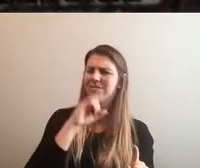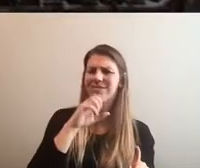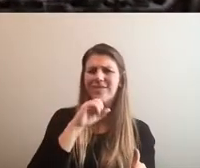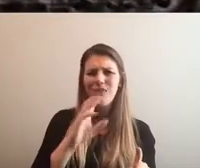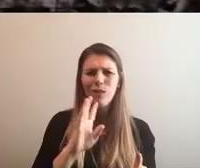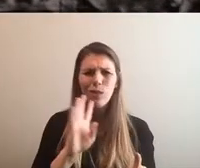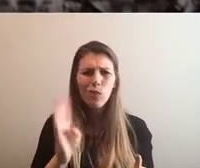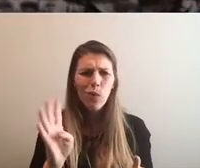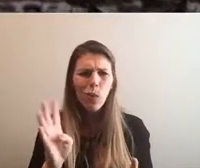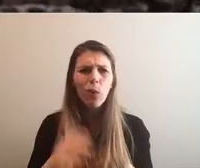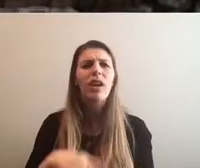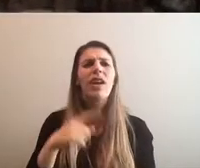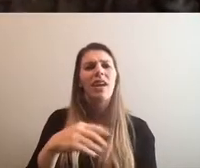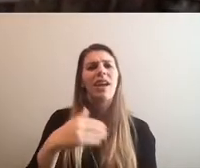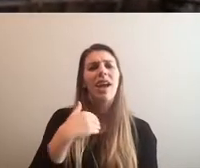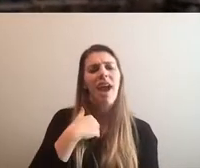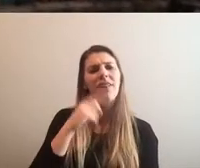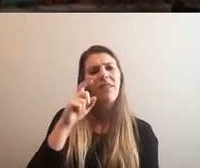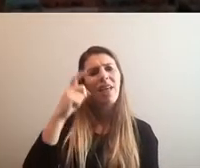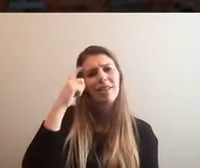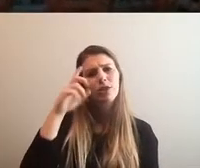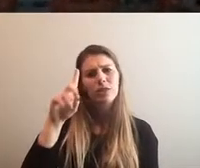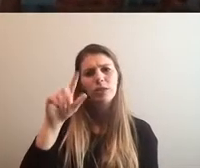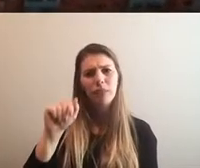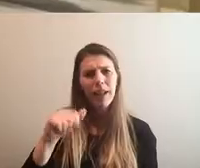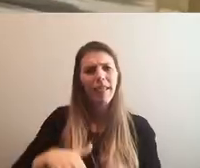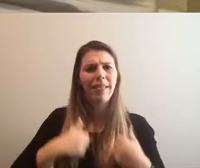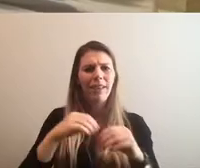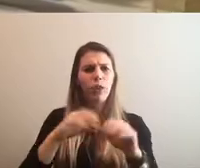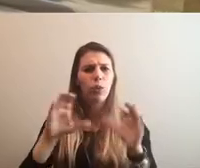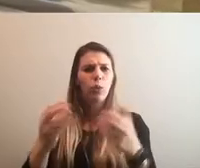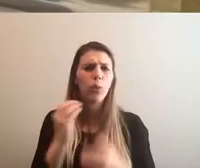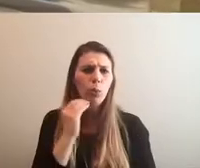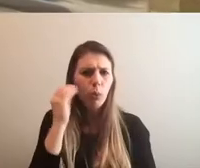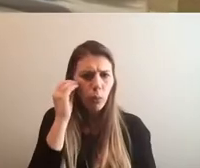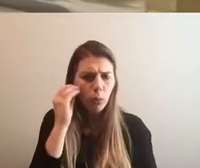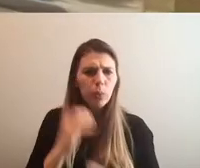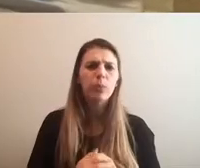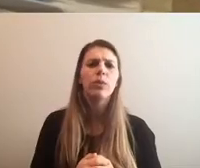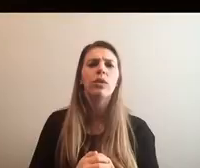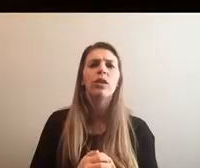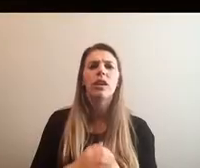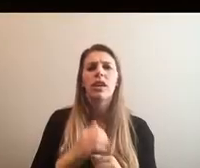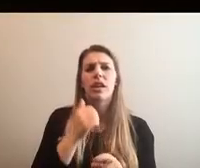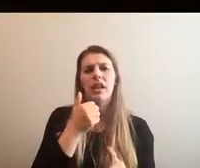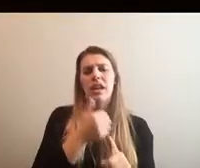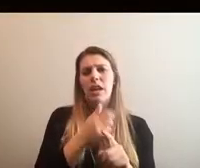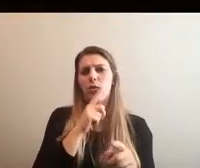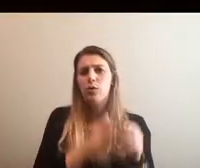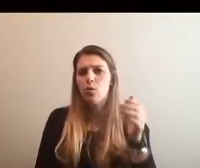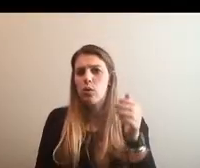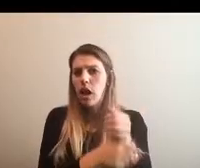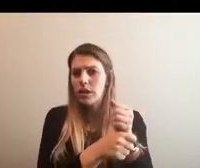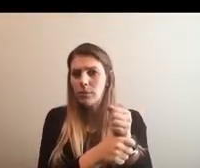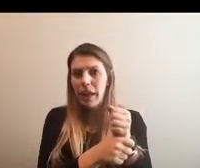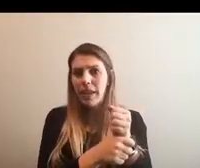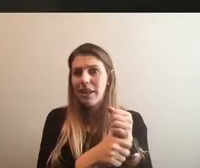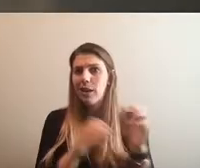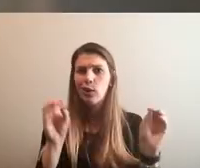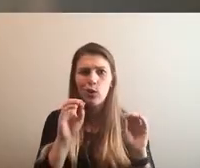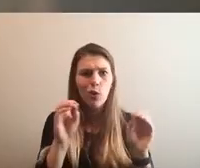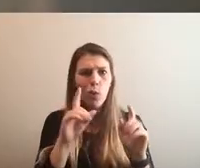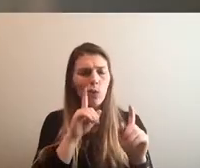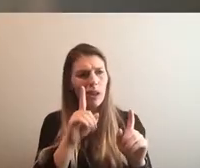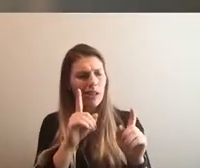had intellectual disability, and he lived in a group home. He was so constipated that nobody had paid attention for